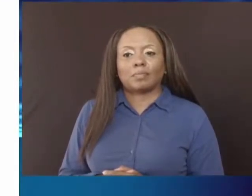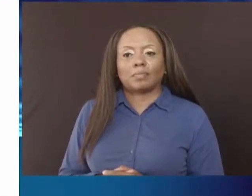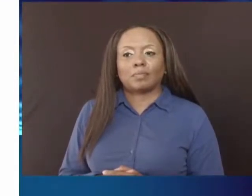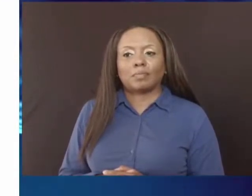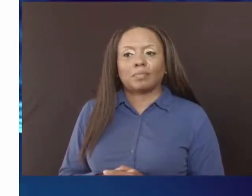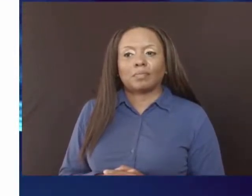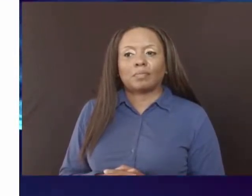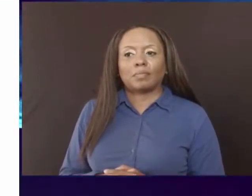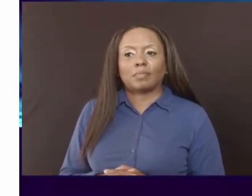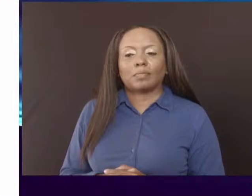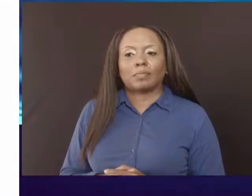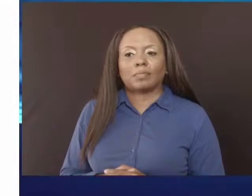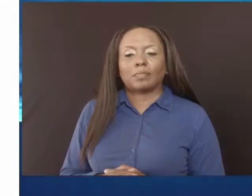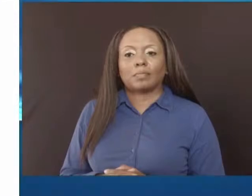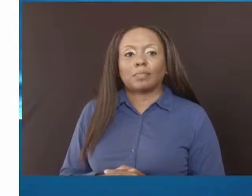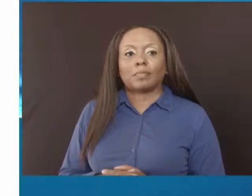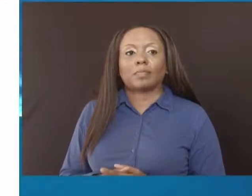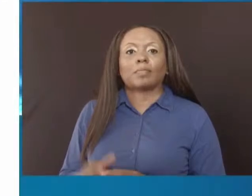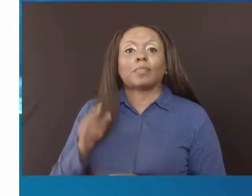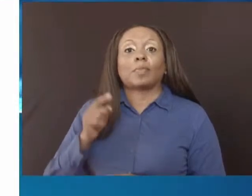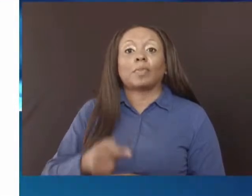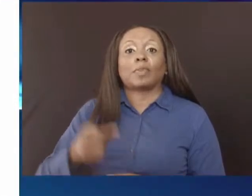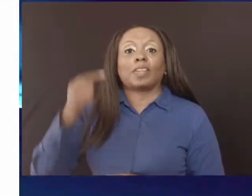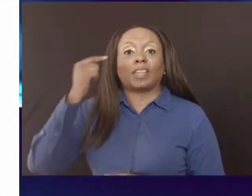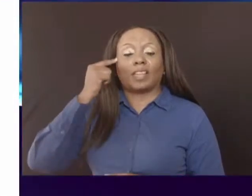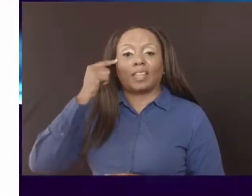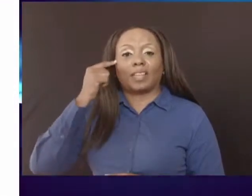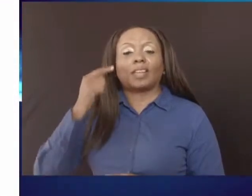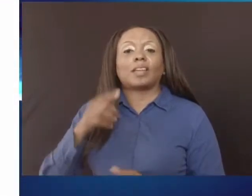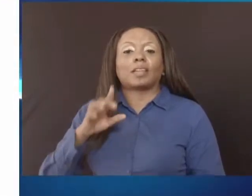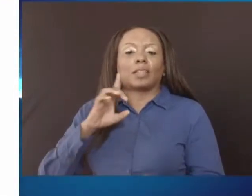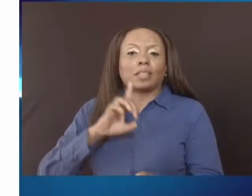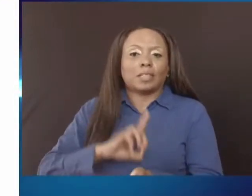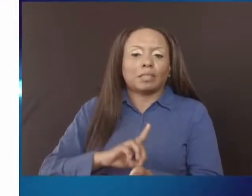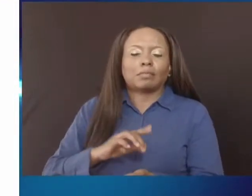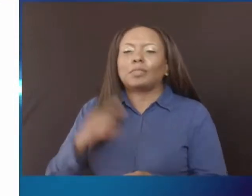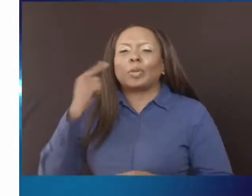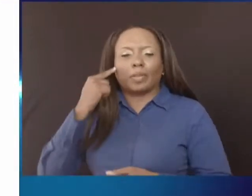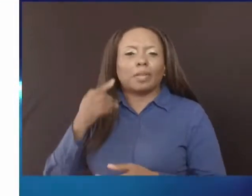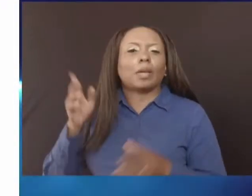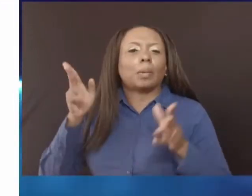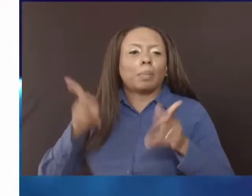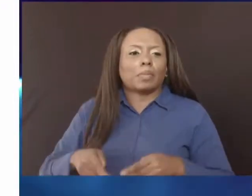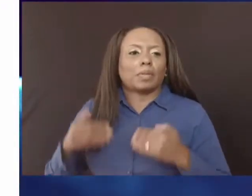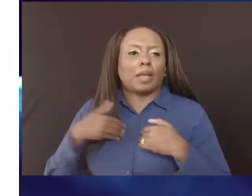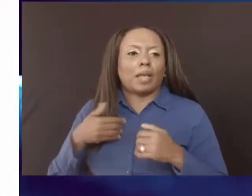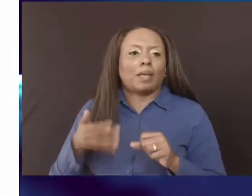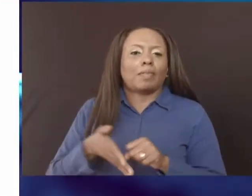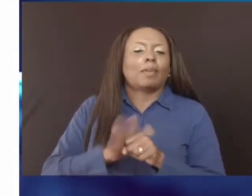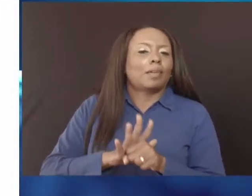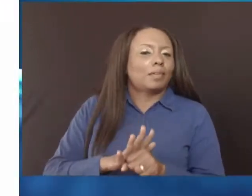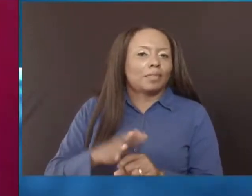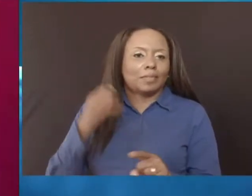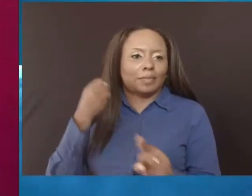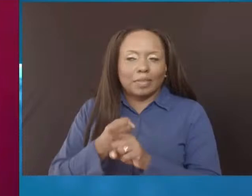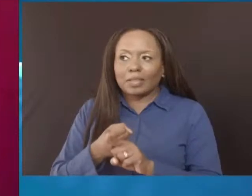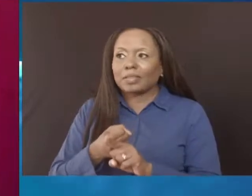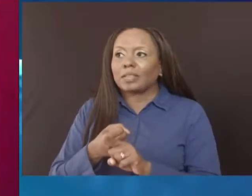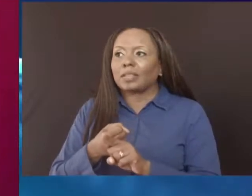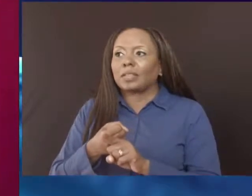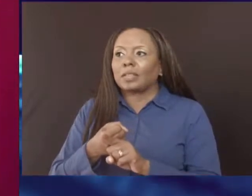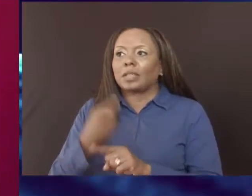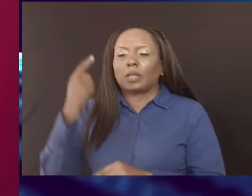of those shortages, is much higher than in June, July, when the situation was a bit... So Kareem,